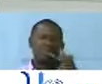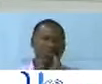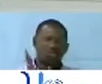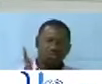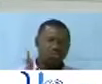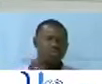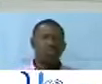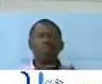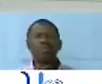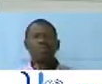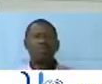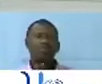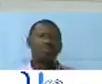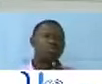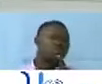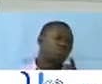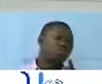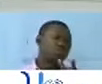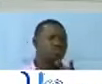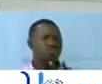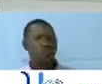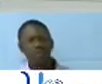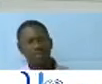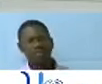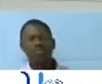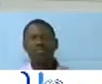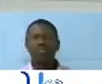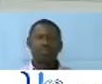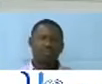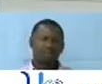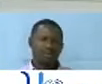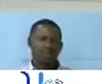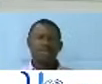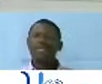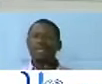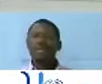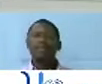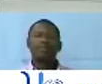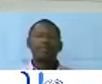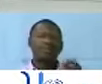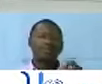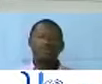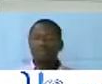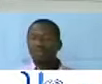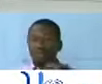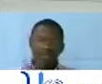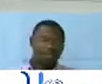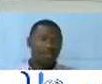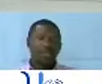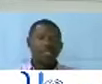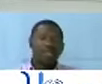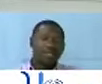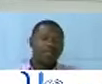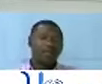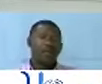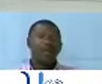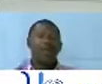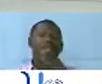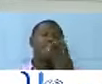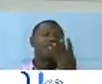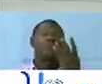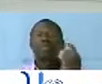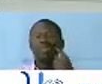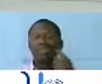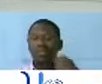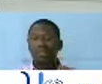He was remanded for 4 days at mile 2. Ñung ko yobu mile 2 be ñenti fan. And bearing in